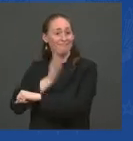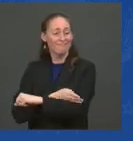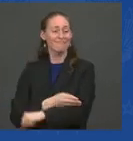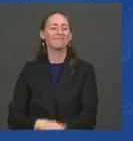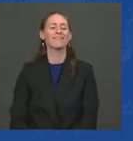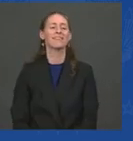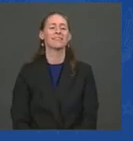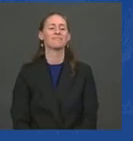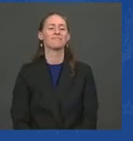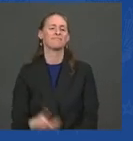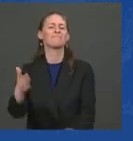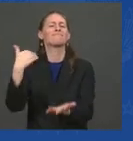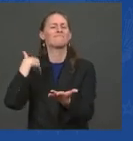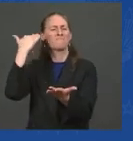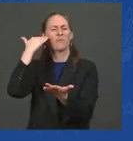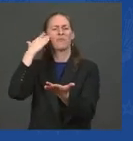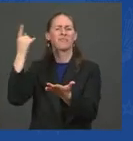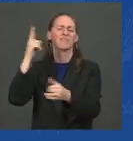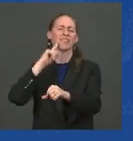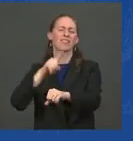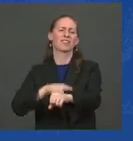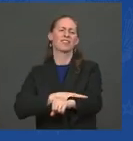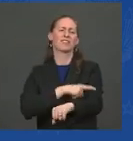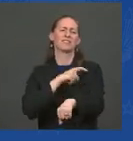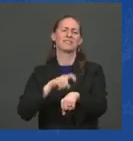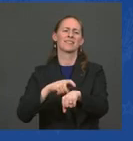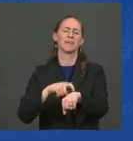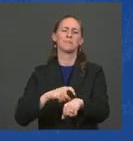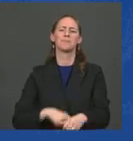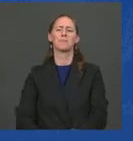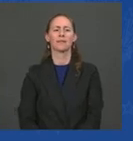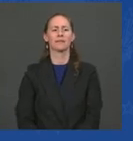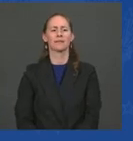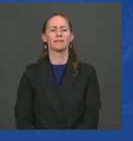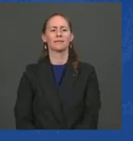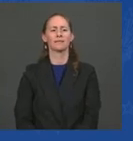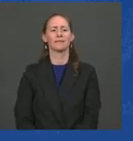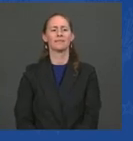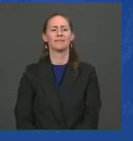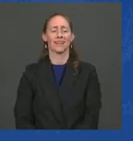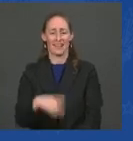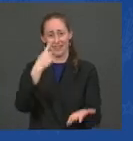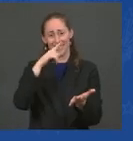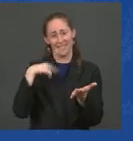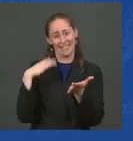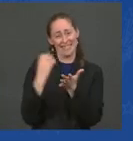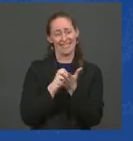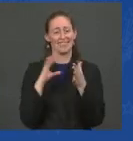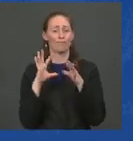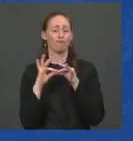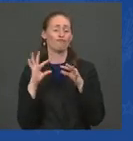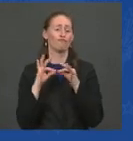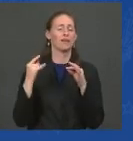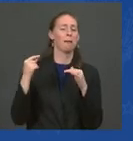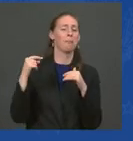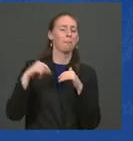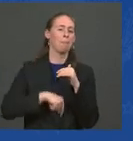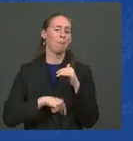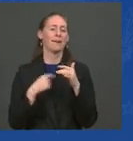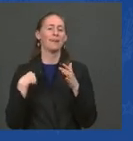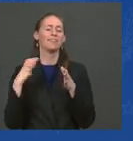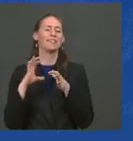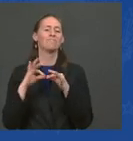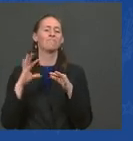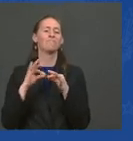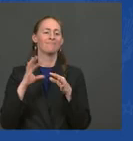time, but if you'll excuse the point of personal privilege, as we used to say in the Senate, I saw up